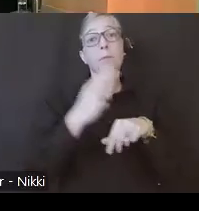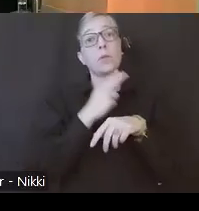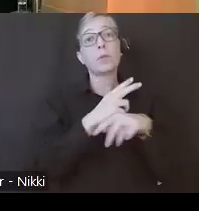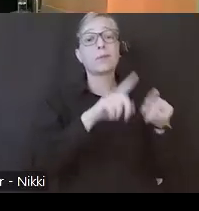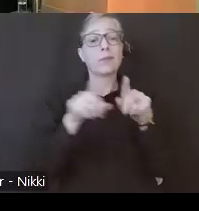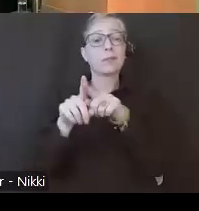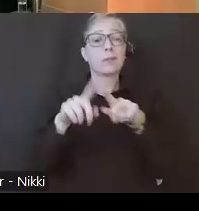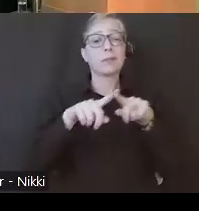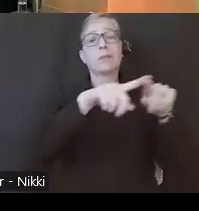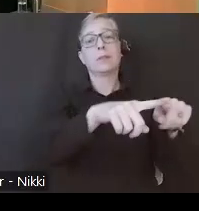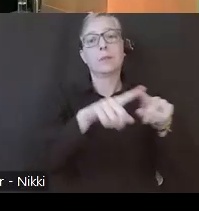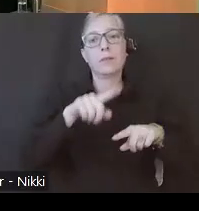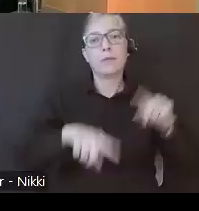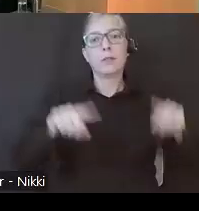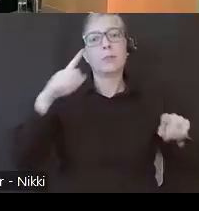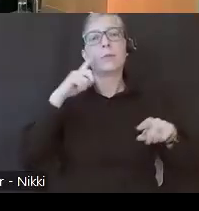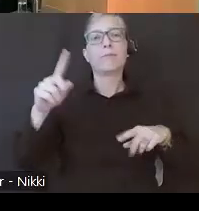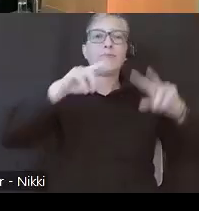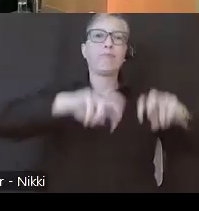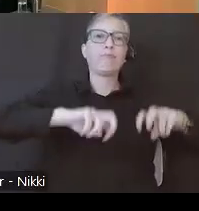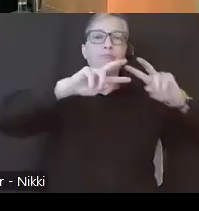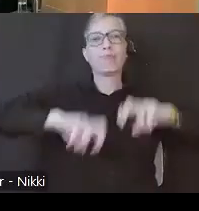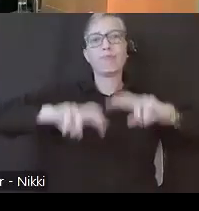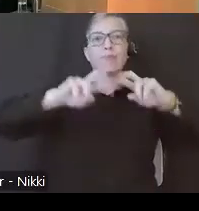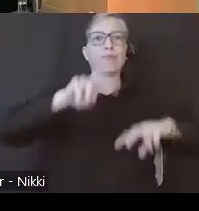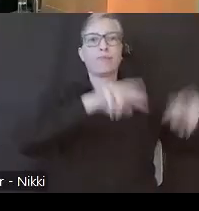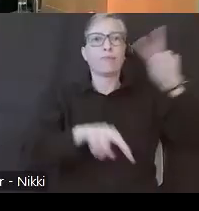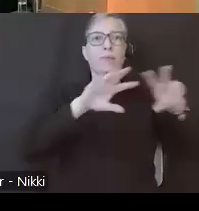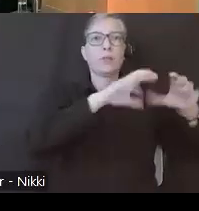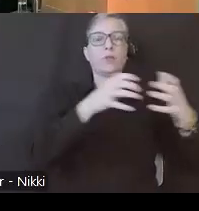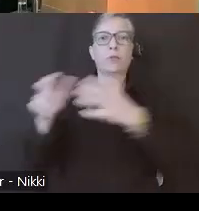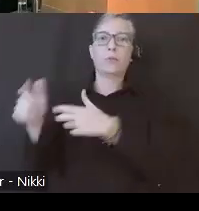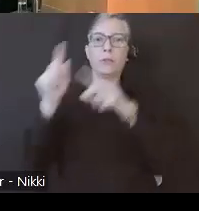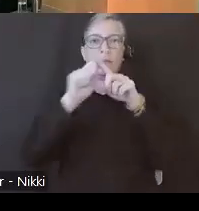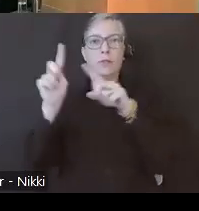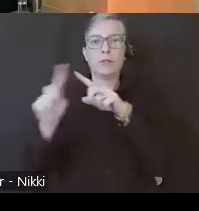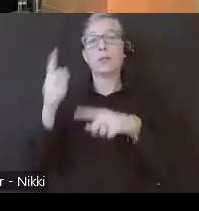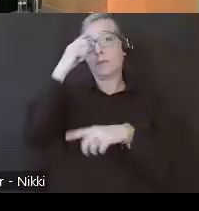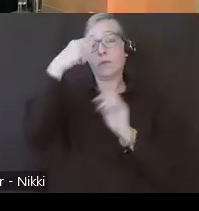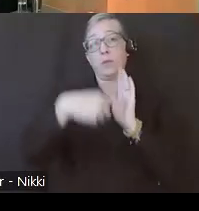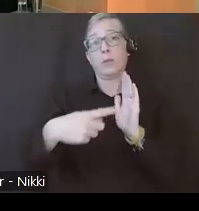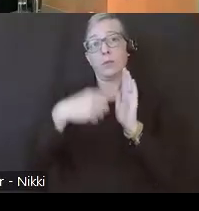examine potential group differences and also associations with symptoms like auditory hallucinations.